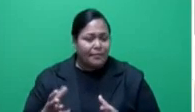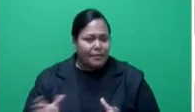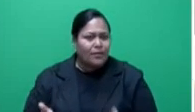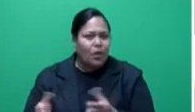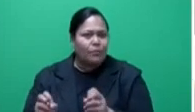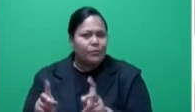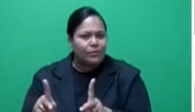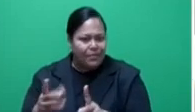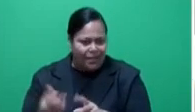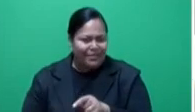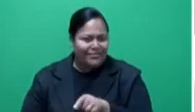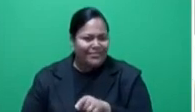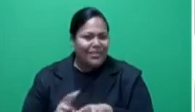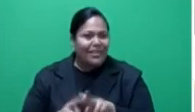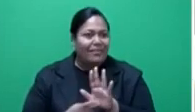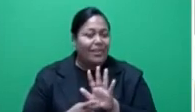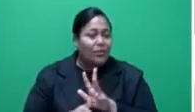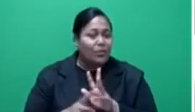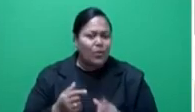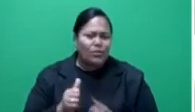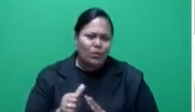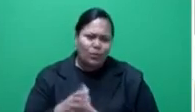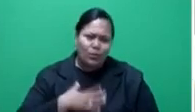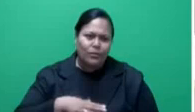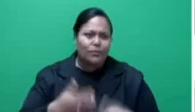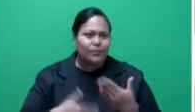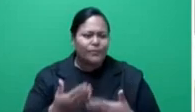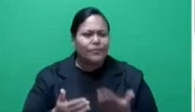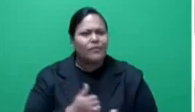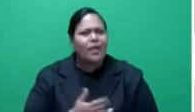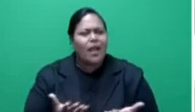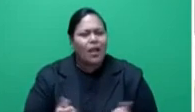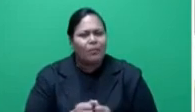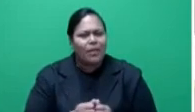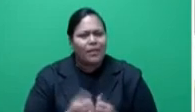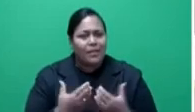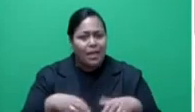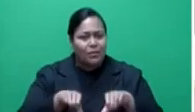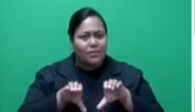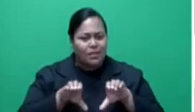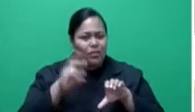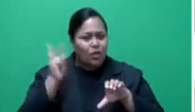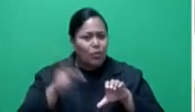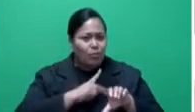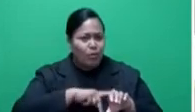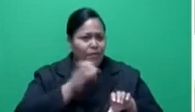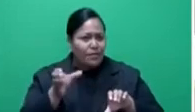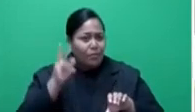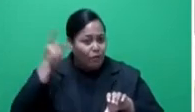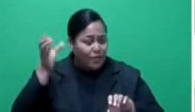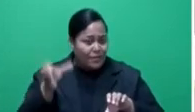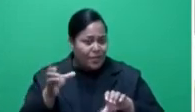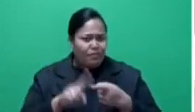to also make the point about the number of people on the council. We have a professor from Monash University in the area of